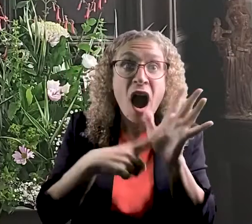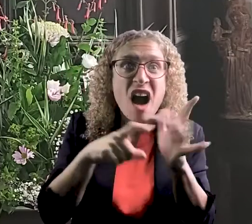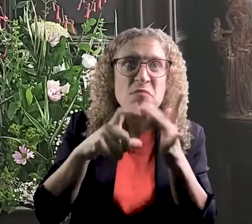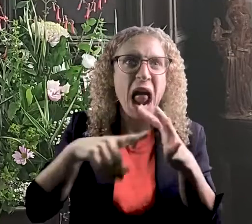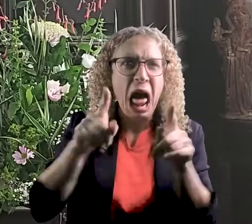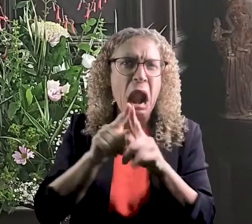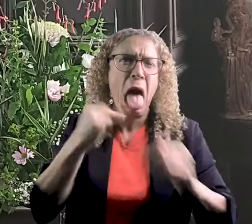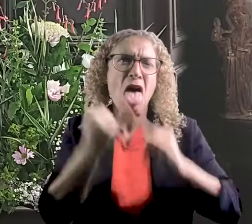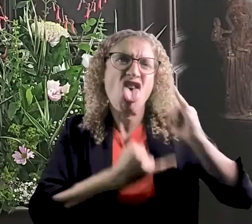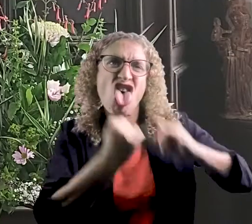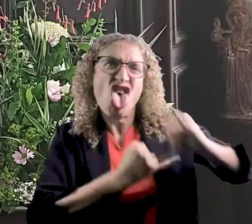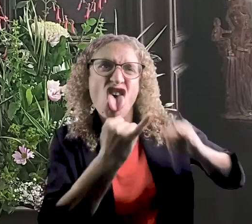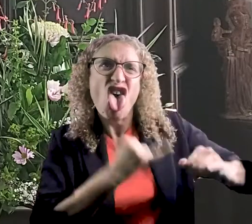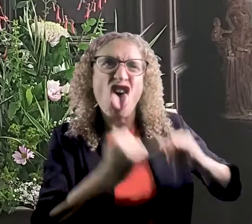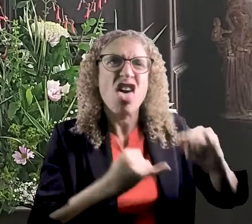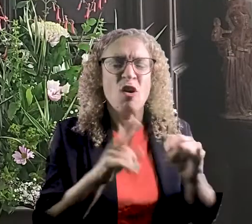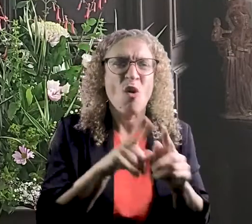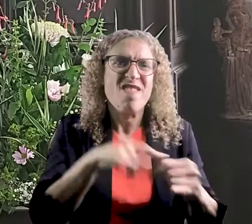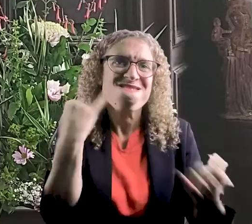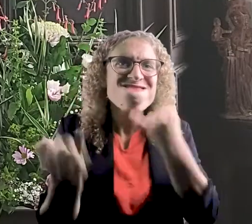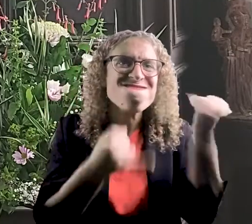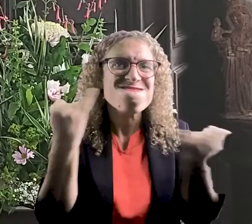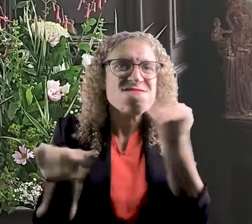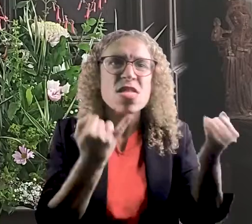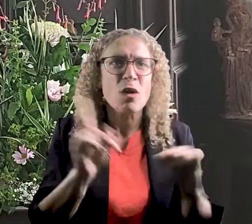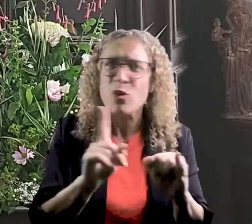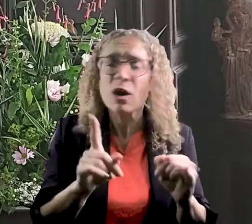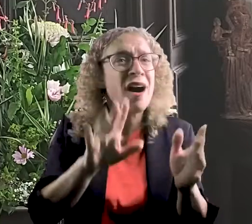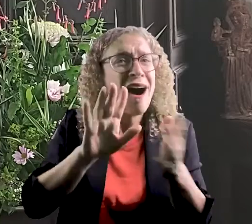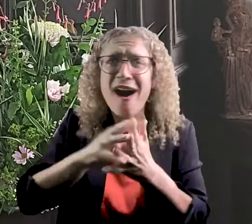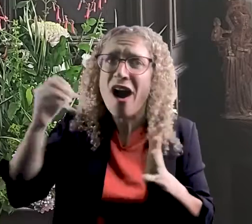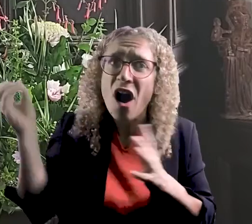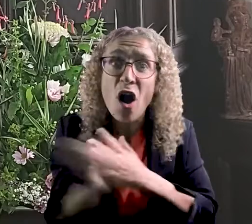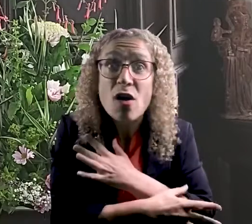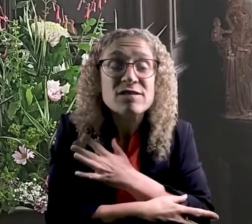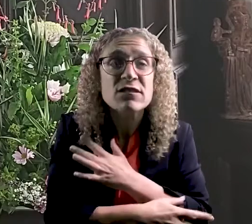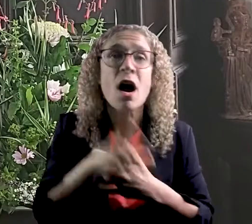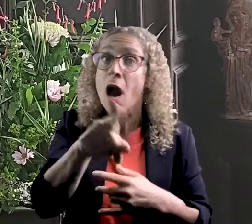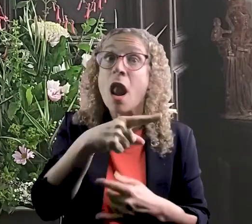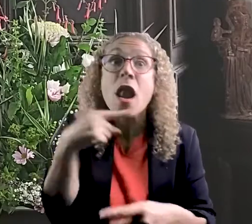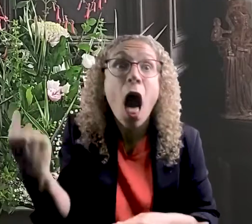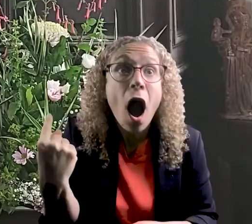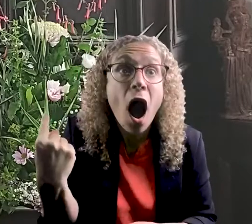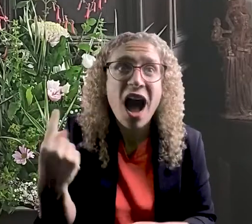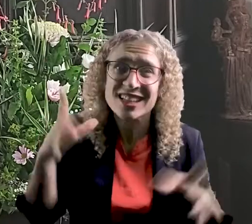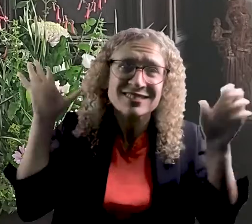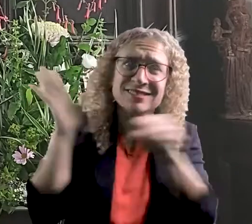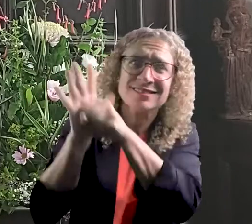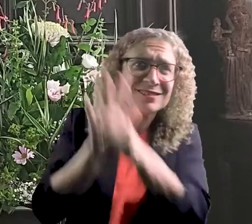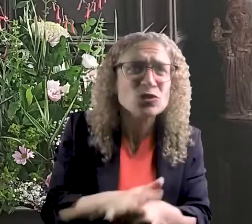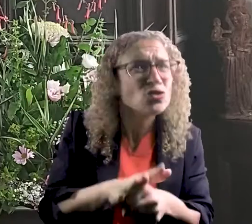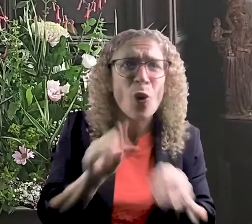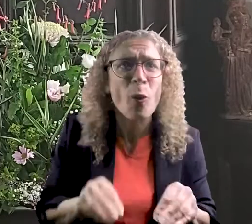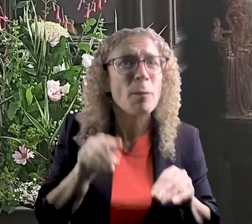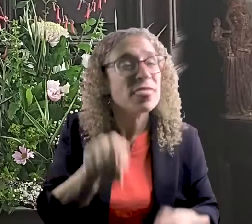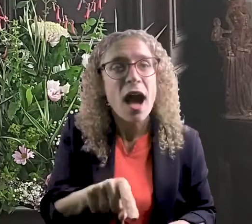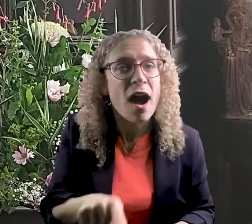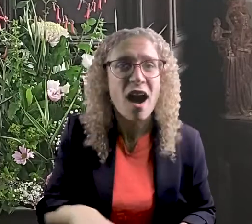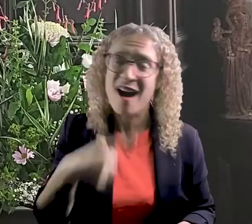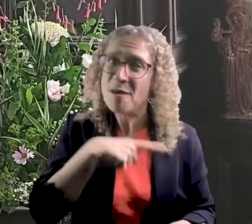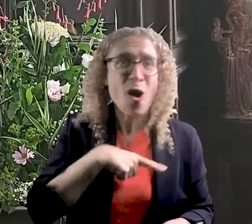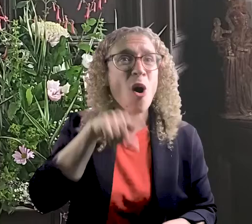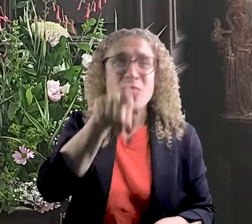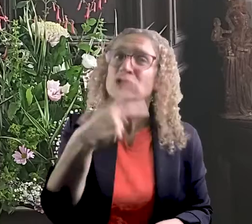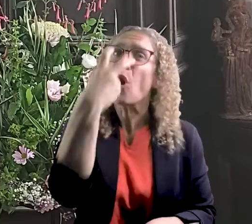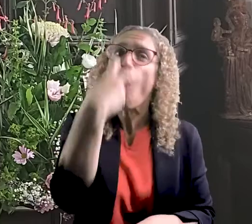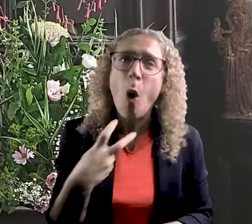malice, slander, and filthy language from your lips. Do not lie to each other, since you have taken off